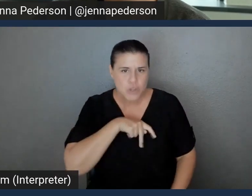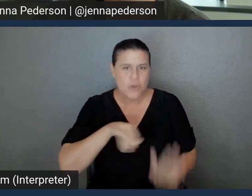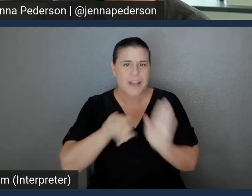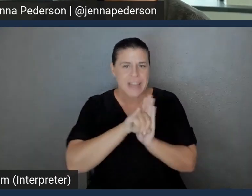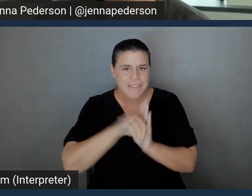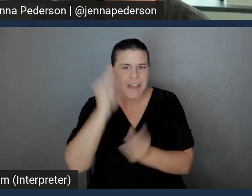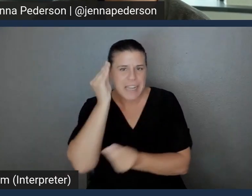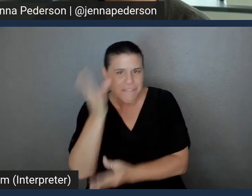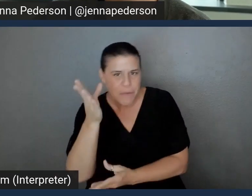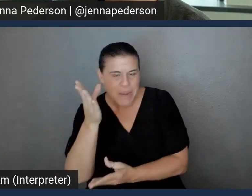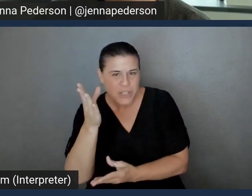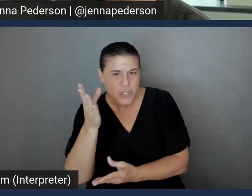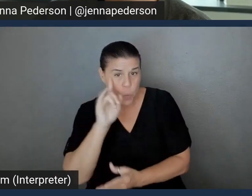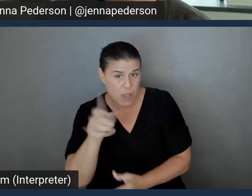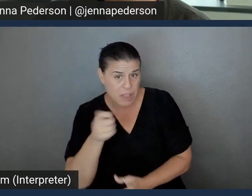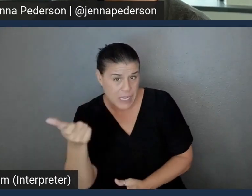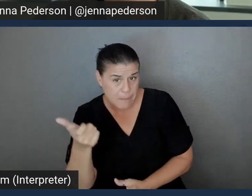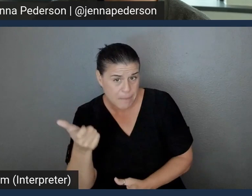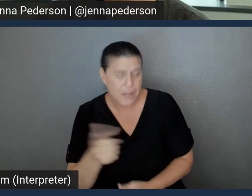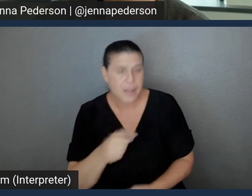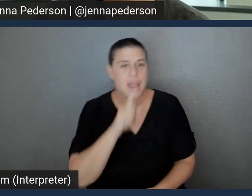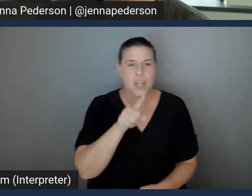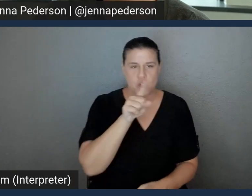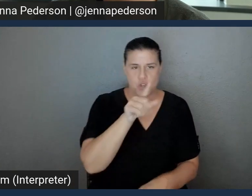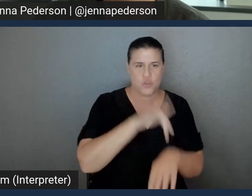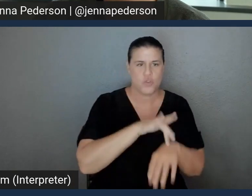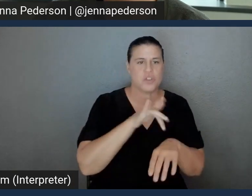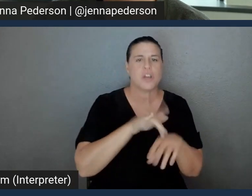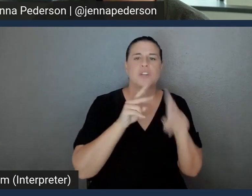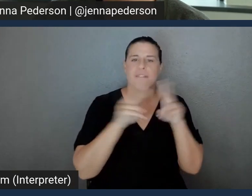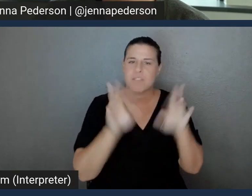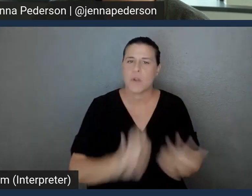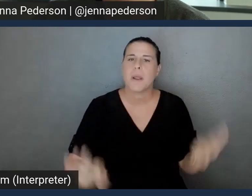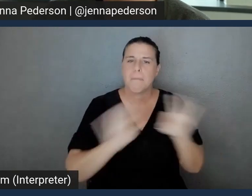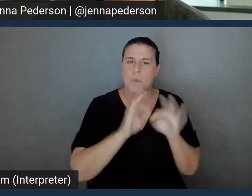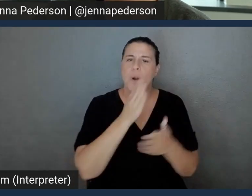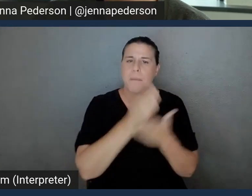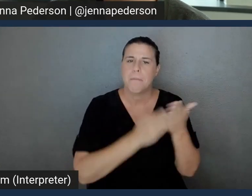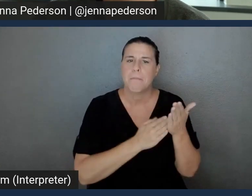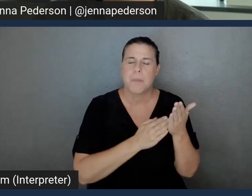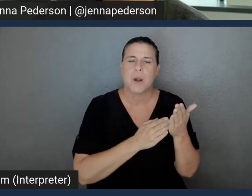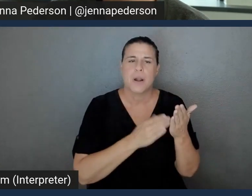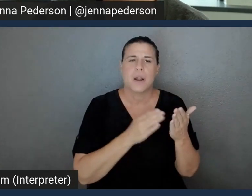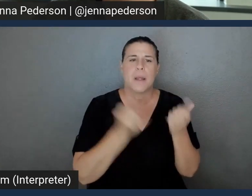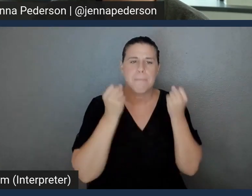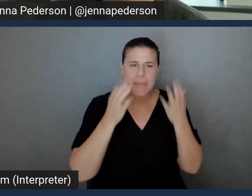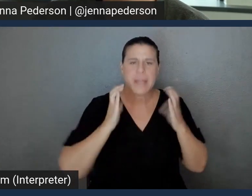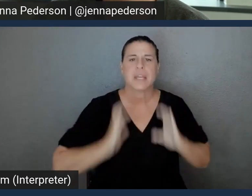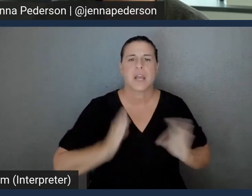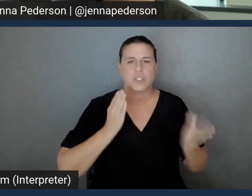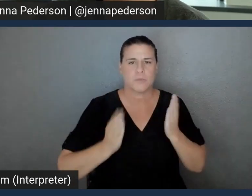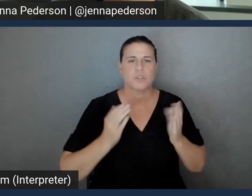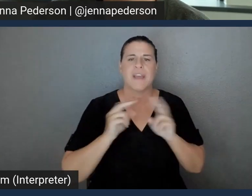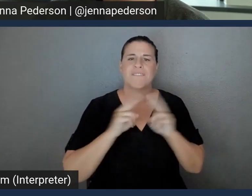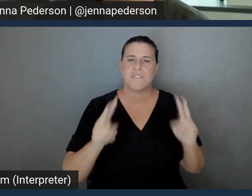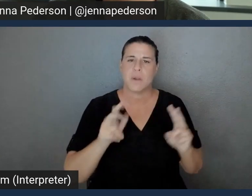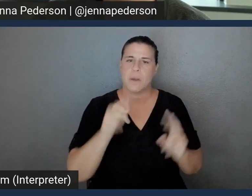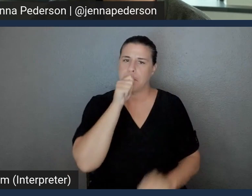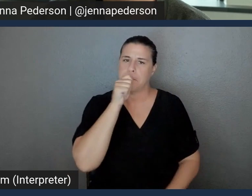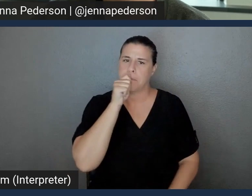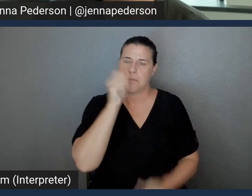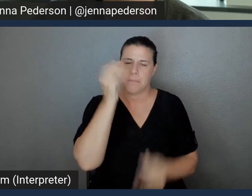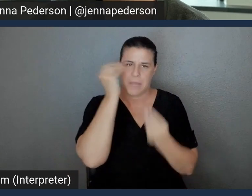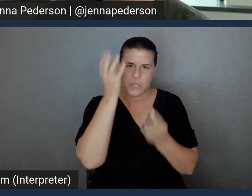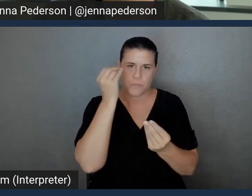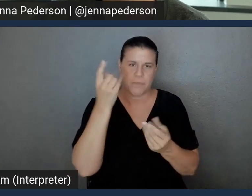that? Absolutely. I think you're hitting on a really important point here. Like a lot of customer service calls have really sensitive customer information,